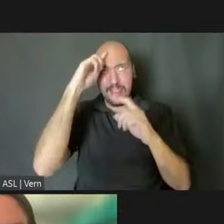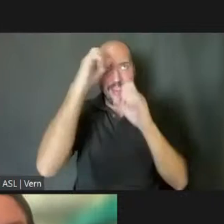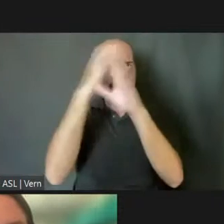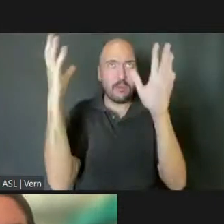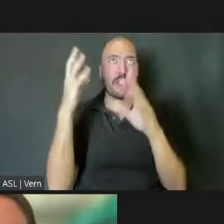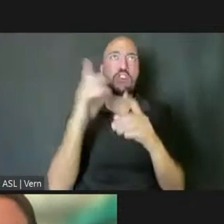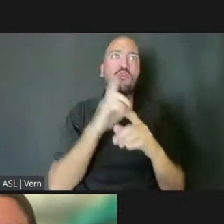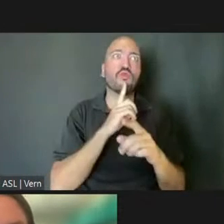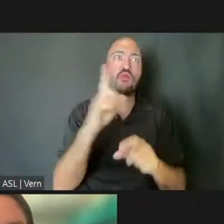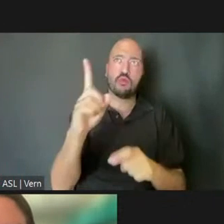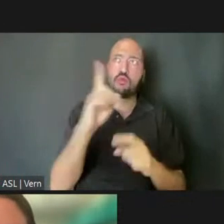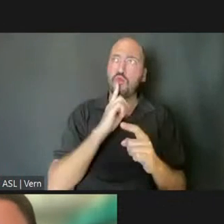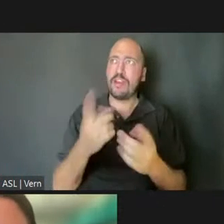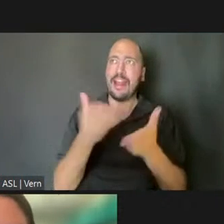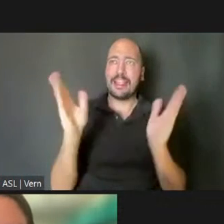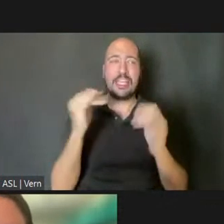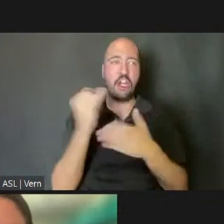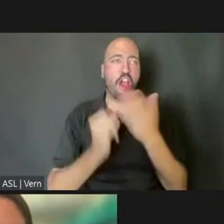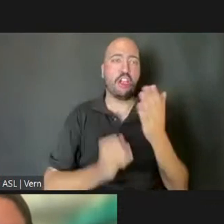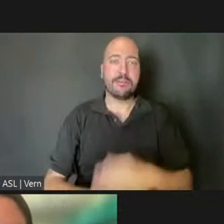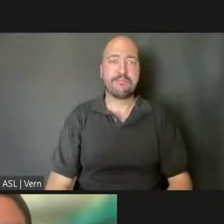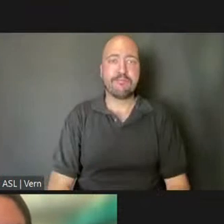art.